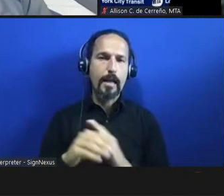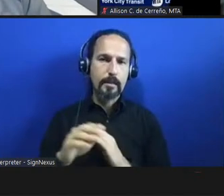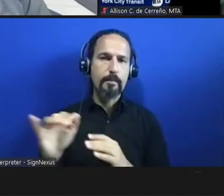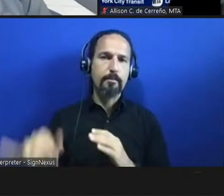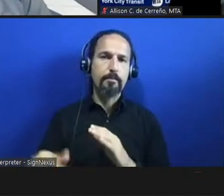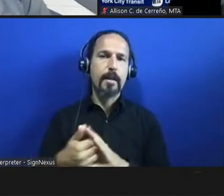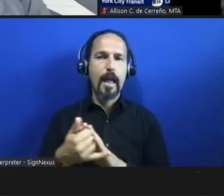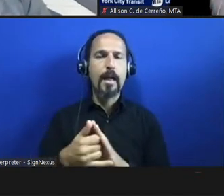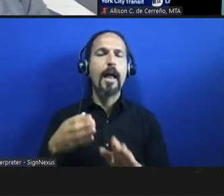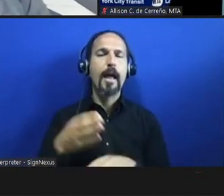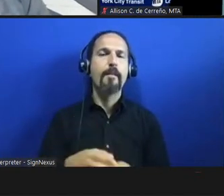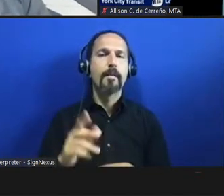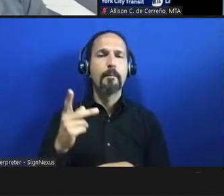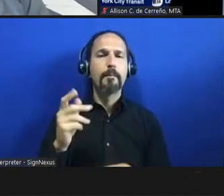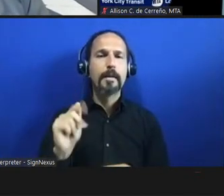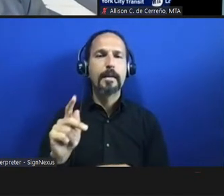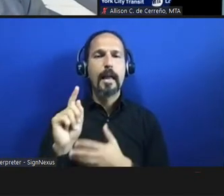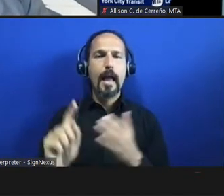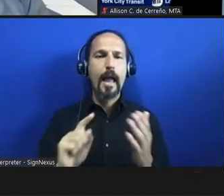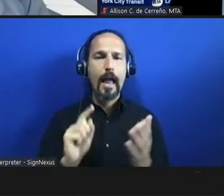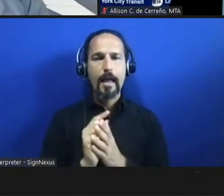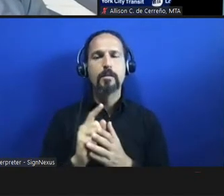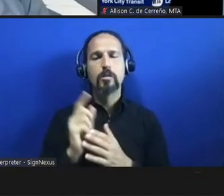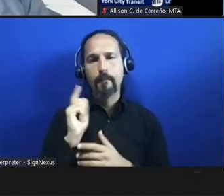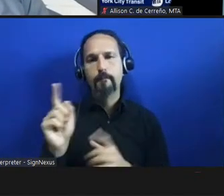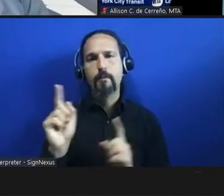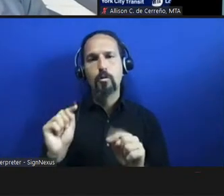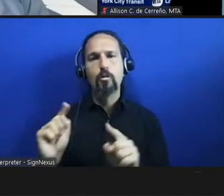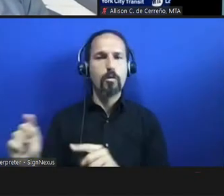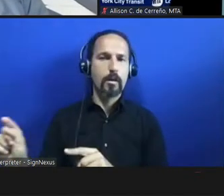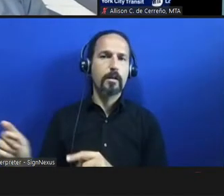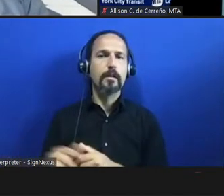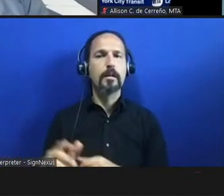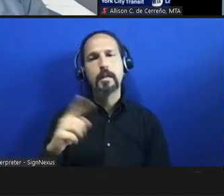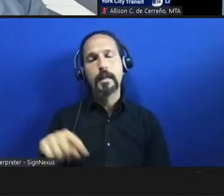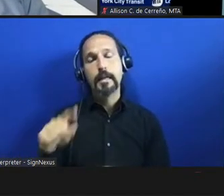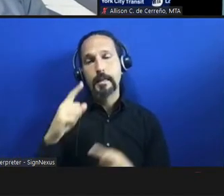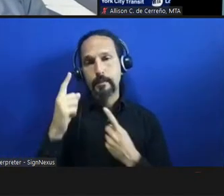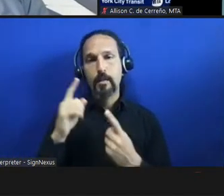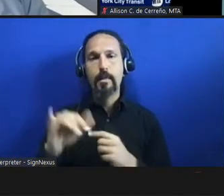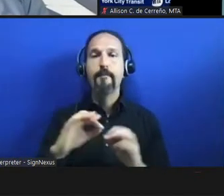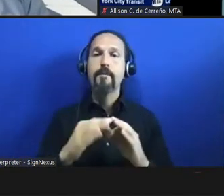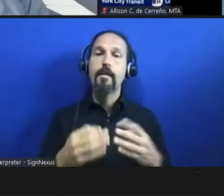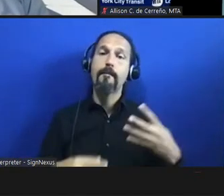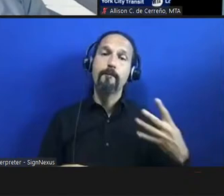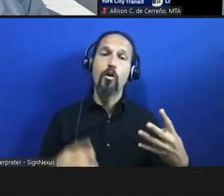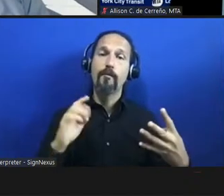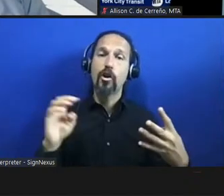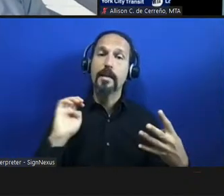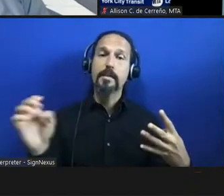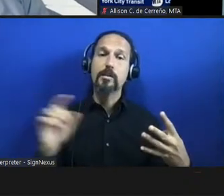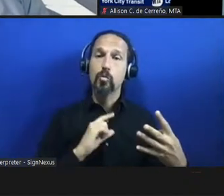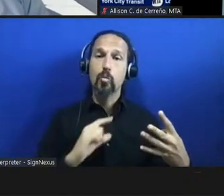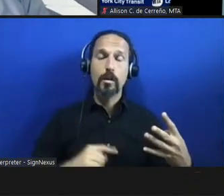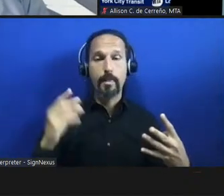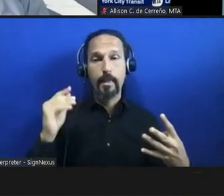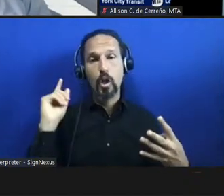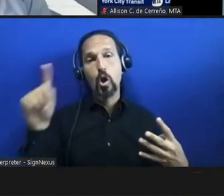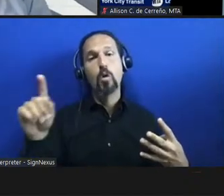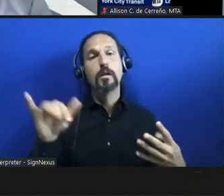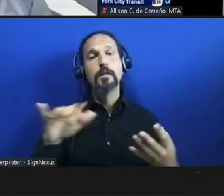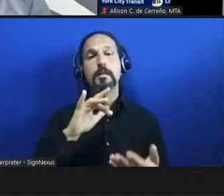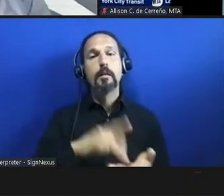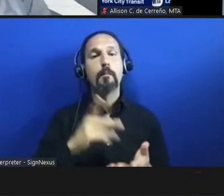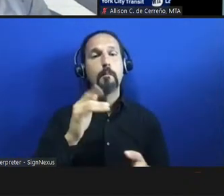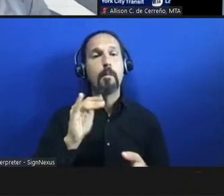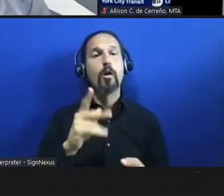especially after peak hours and weekends to frequent and support them consider a family of four from Eastern Queens thinking of going to Central Park for a